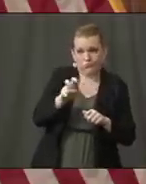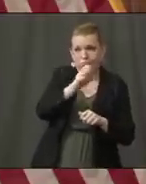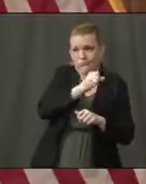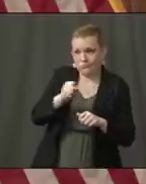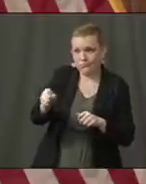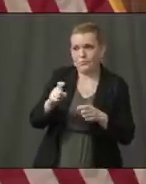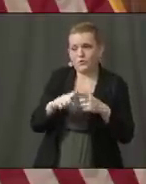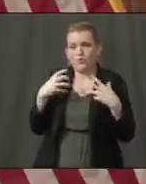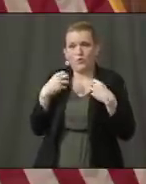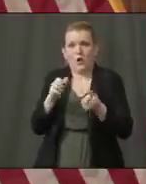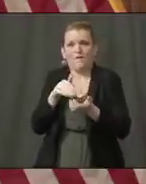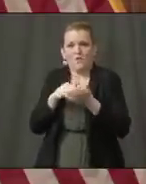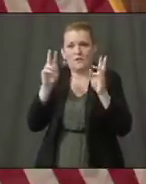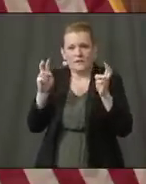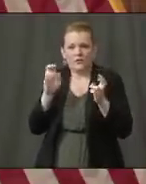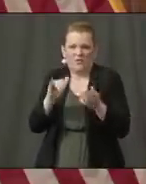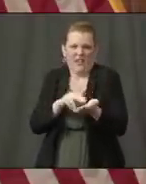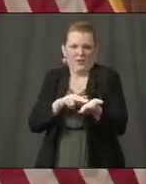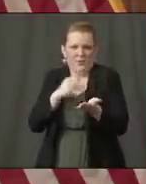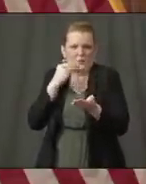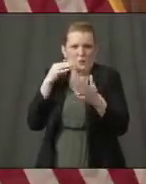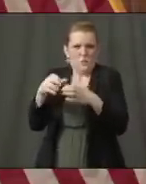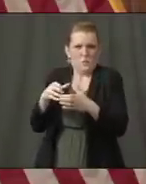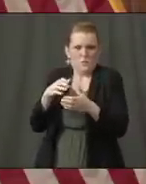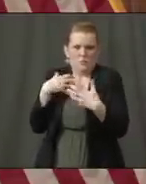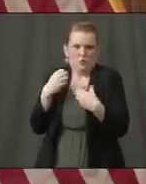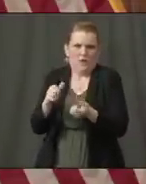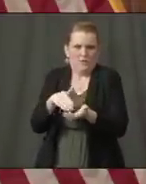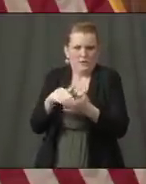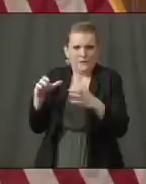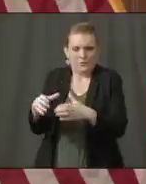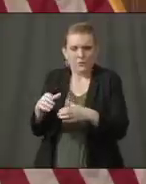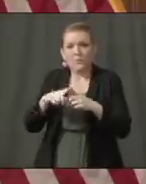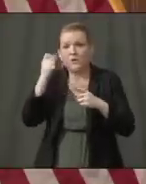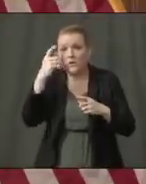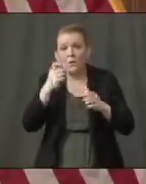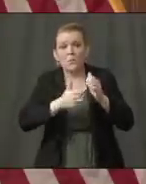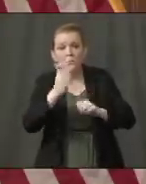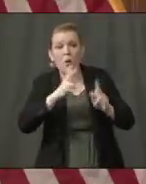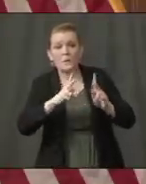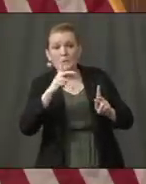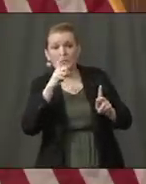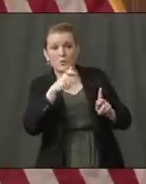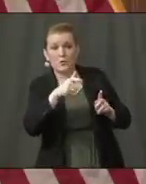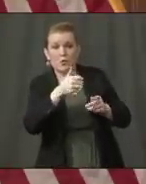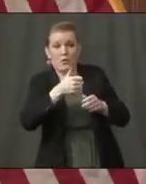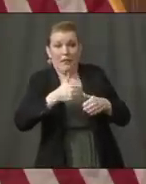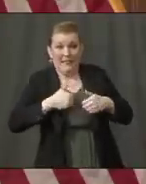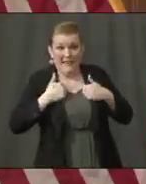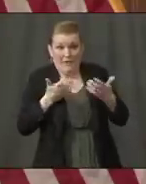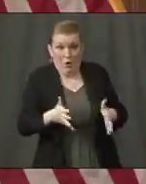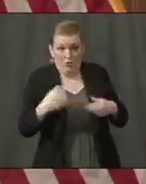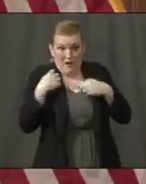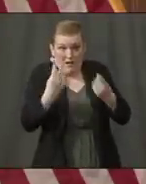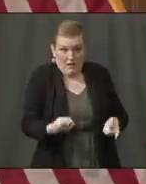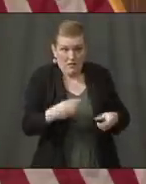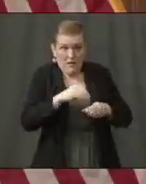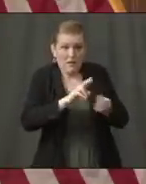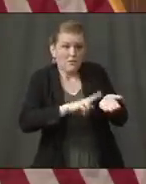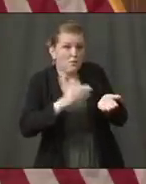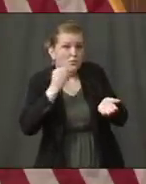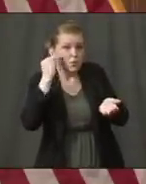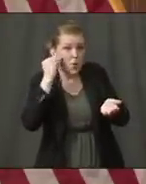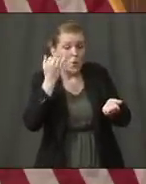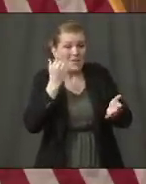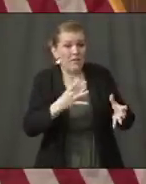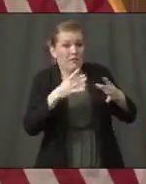earlier, the vast majority of people who get COVID-19 in a nursing home will be taken care of where they are, either in a separate wing of that nursing